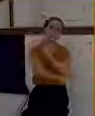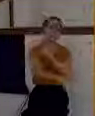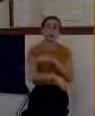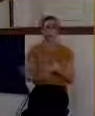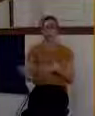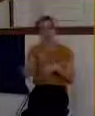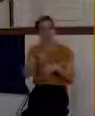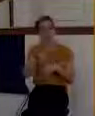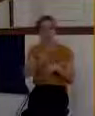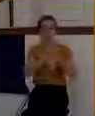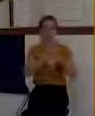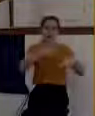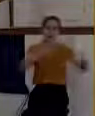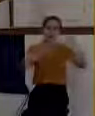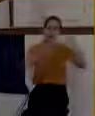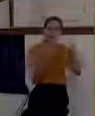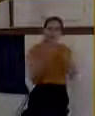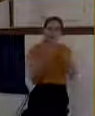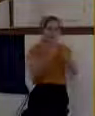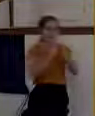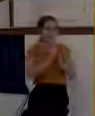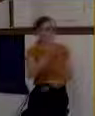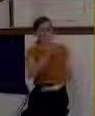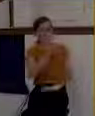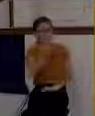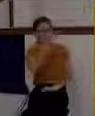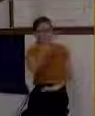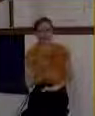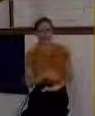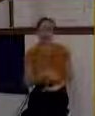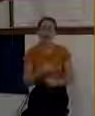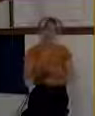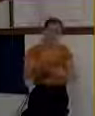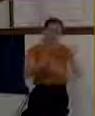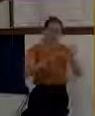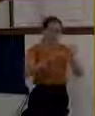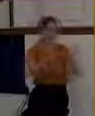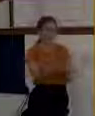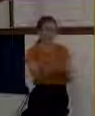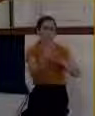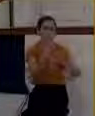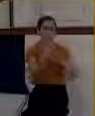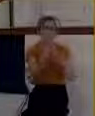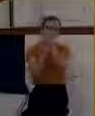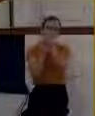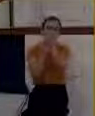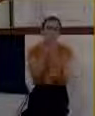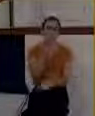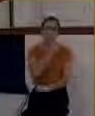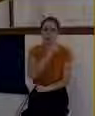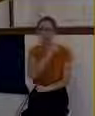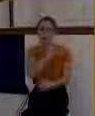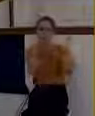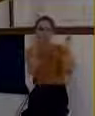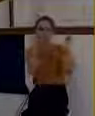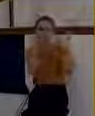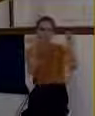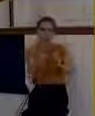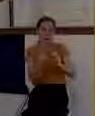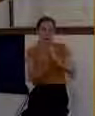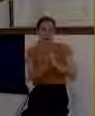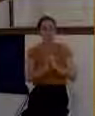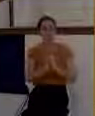places. Whosoever would, he consecrated him, and he became one of the priests of the high places. And this thing became sin